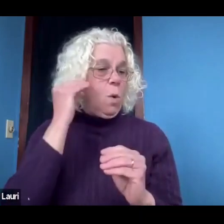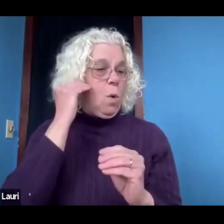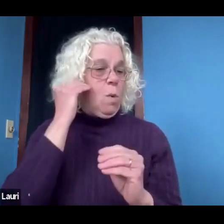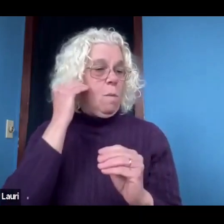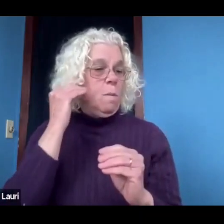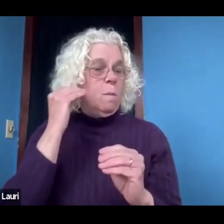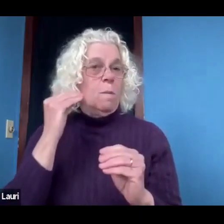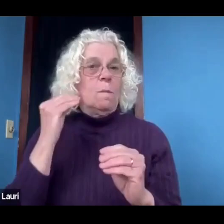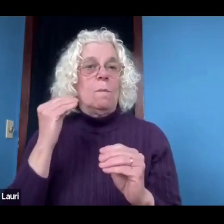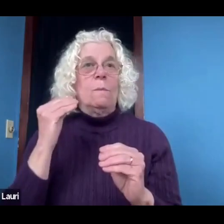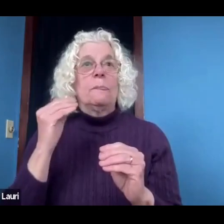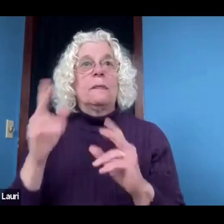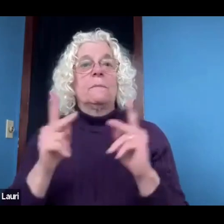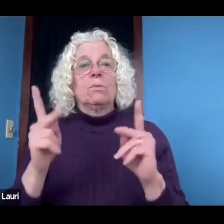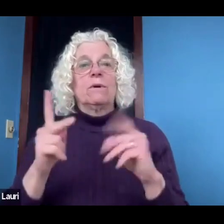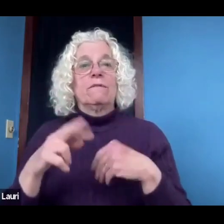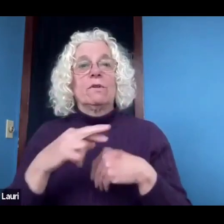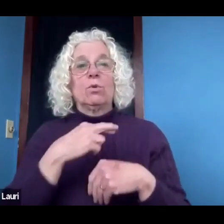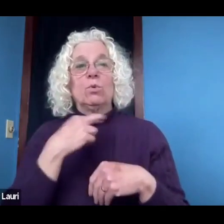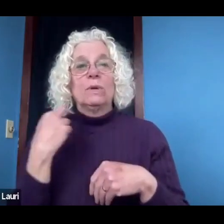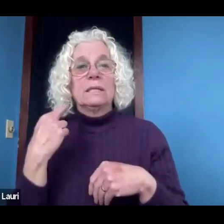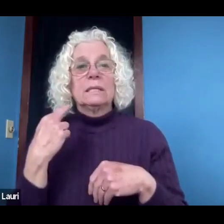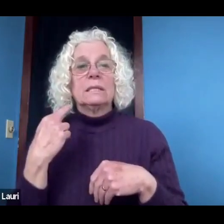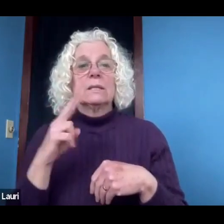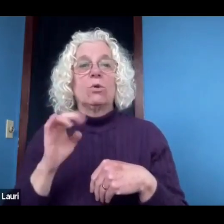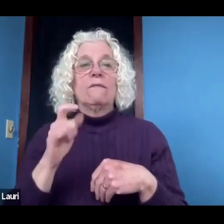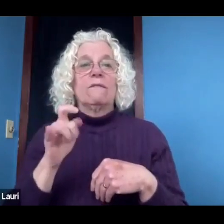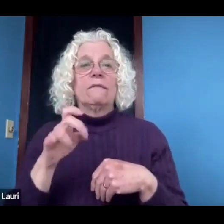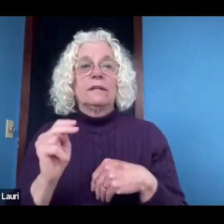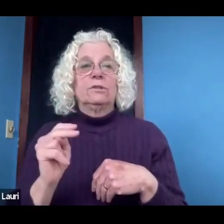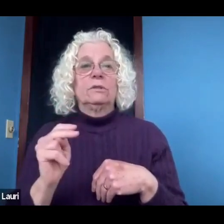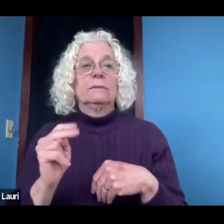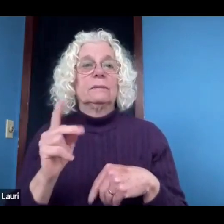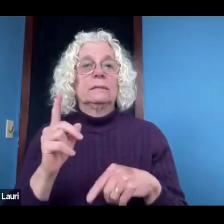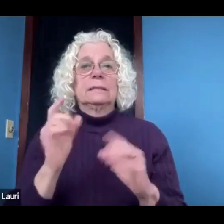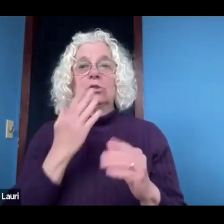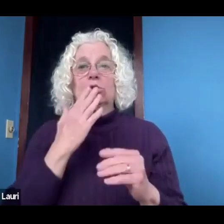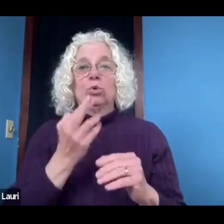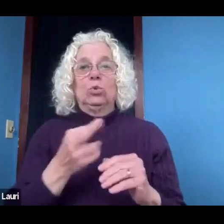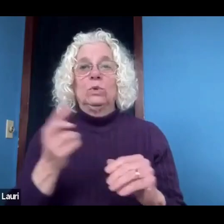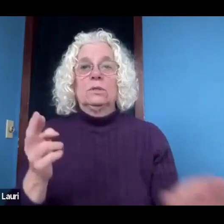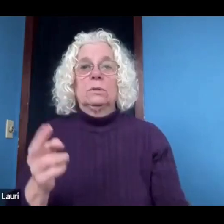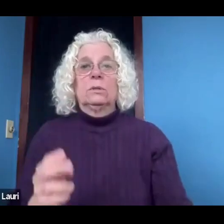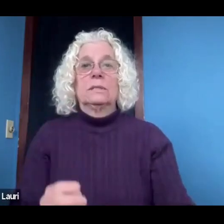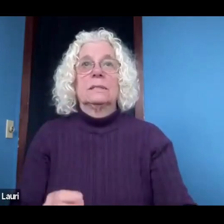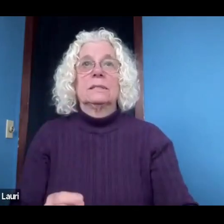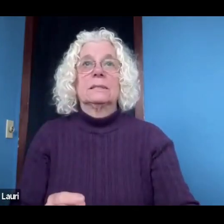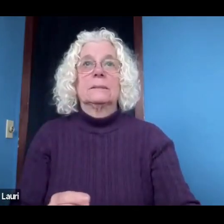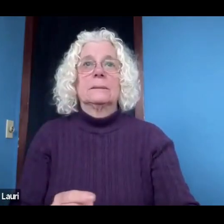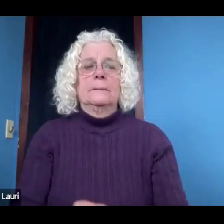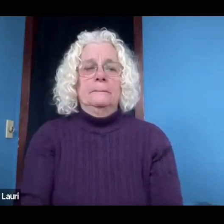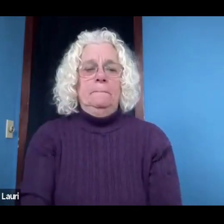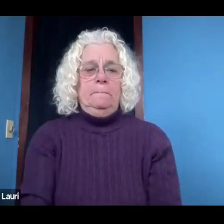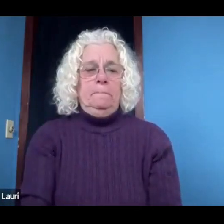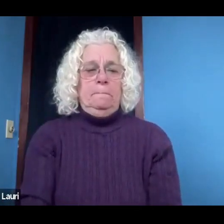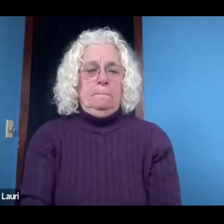at risk or already homeless who are a veteran, that would be also a great resource. All right, now we can move on.